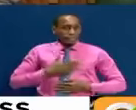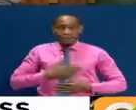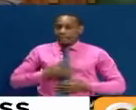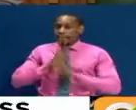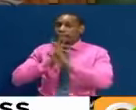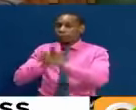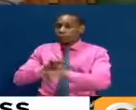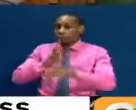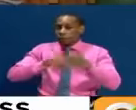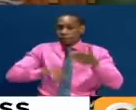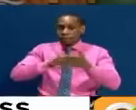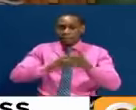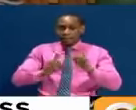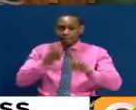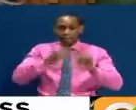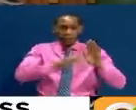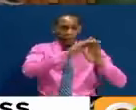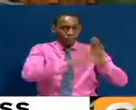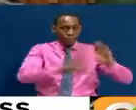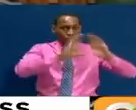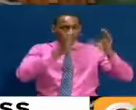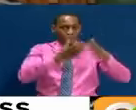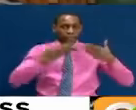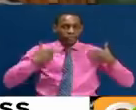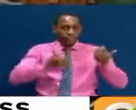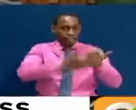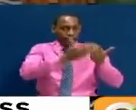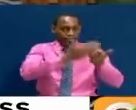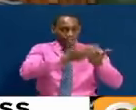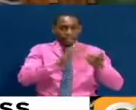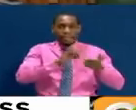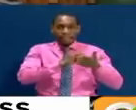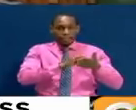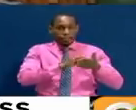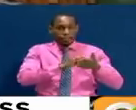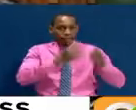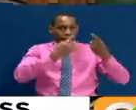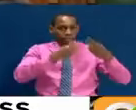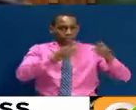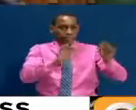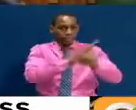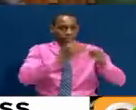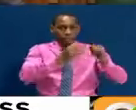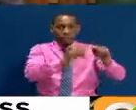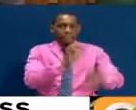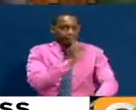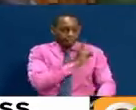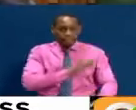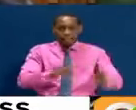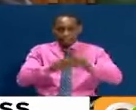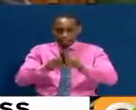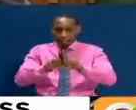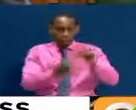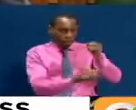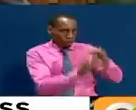report that the pilot program for universal health care was successfully implemented, and out of